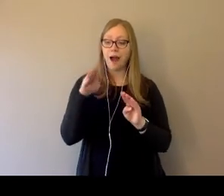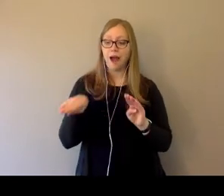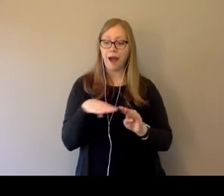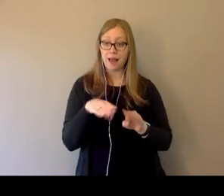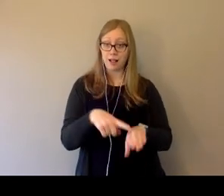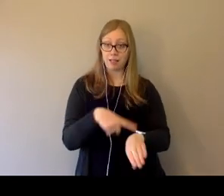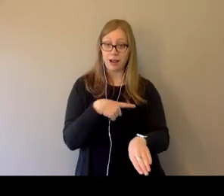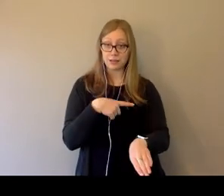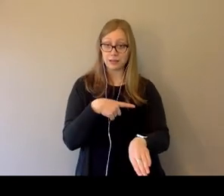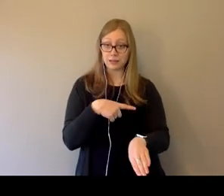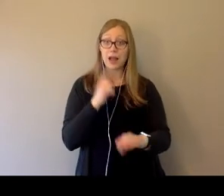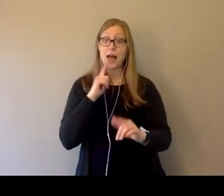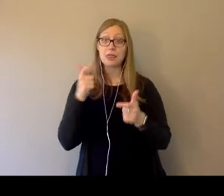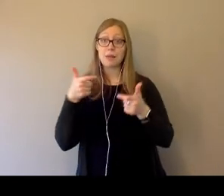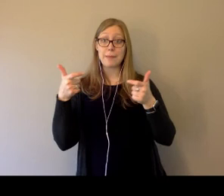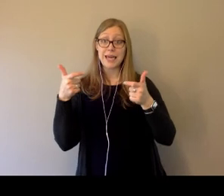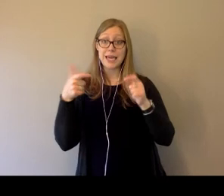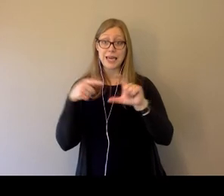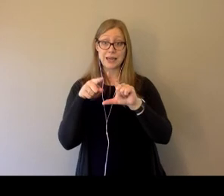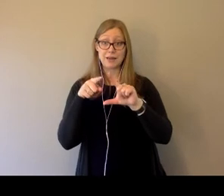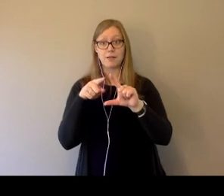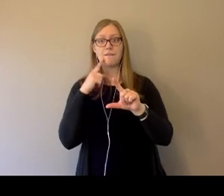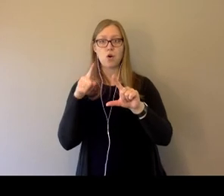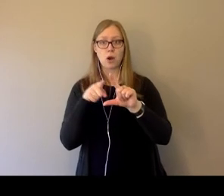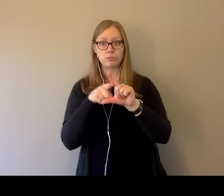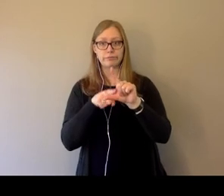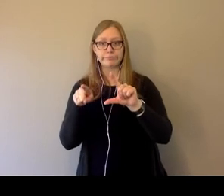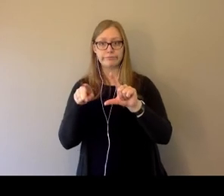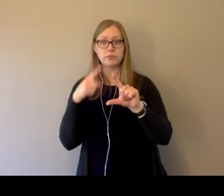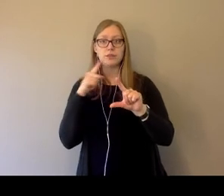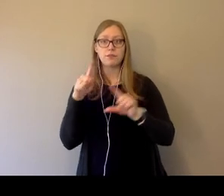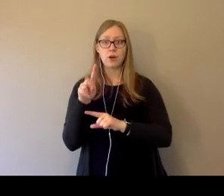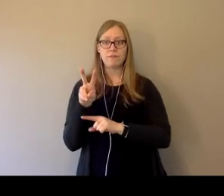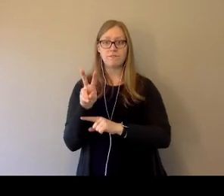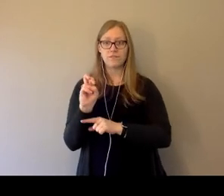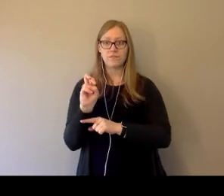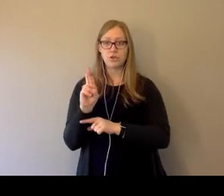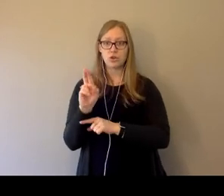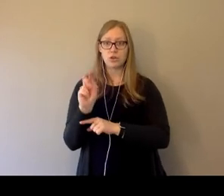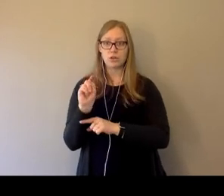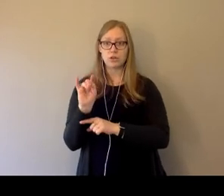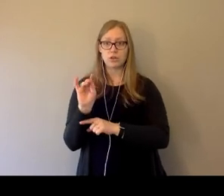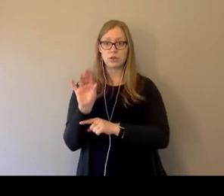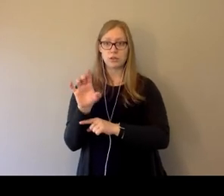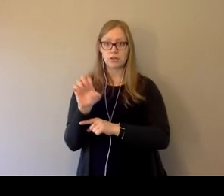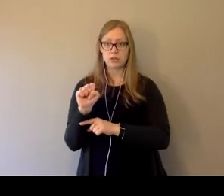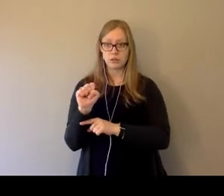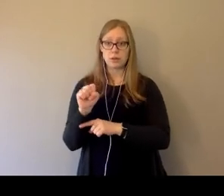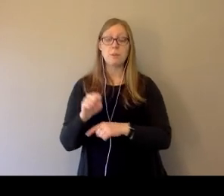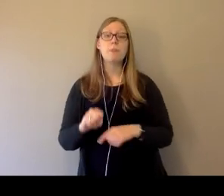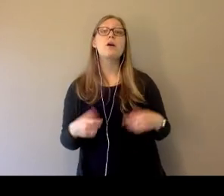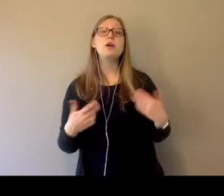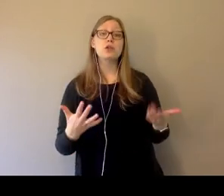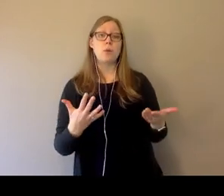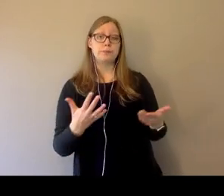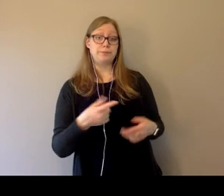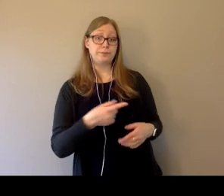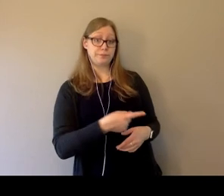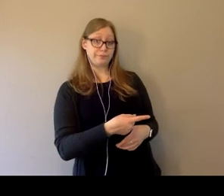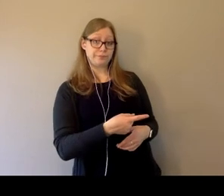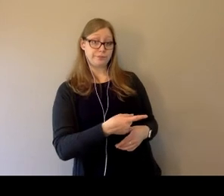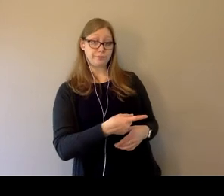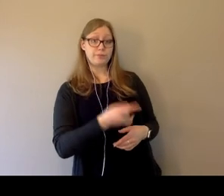the large A's are of course the vertices. So what am I saying here? I'm saying that if I know that the sides are in